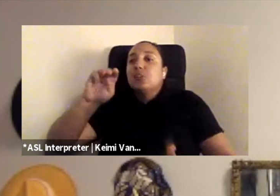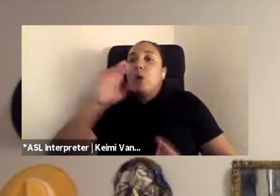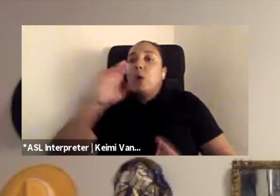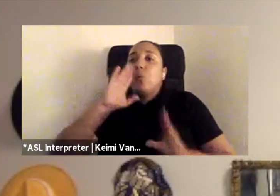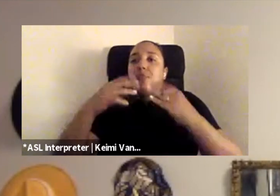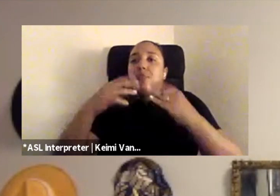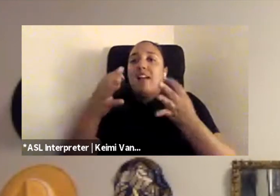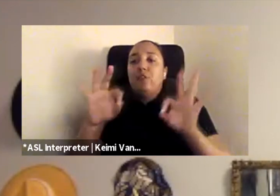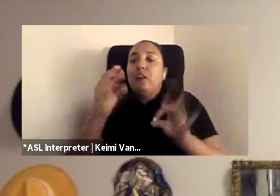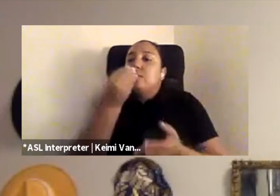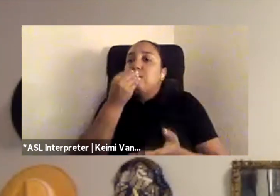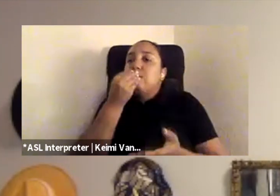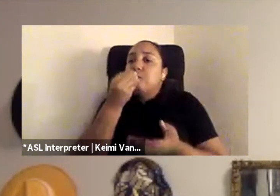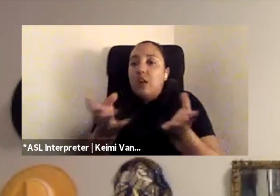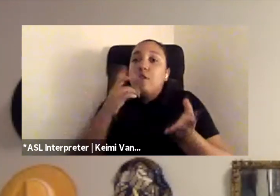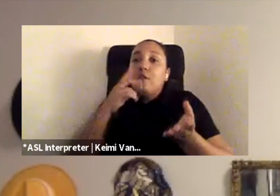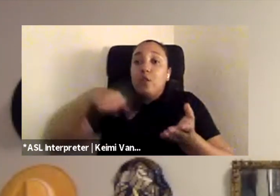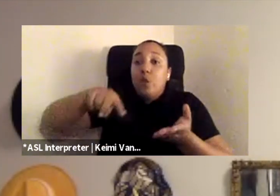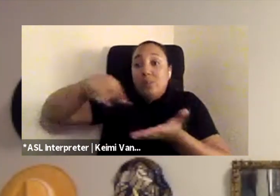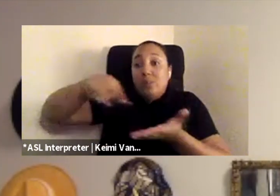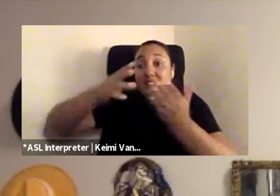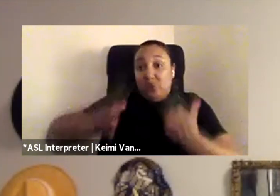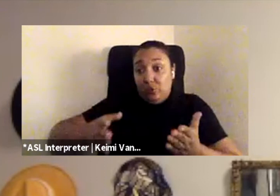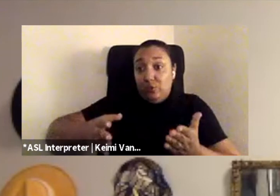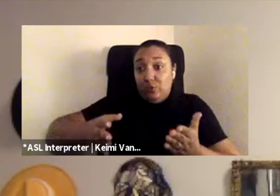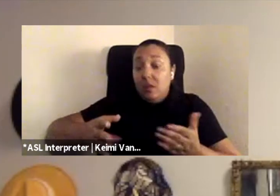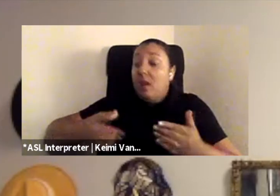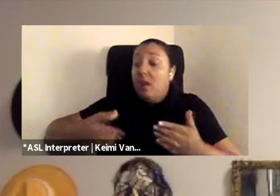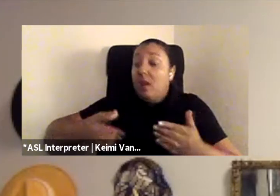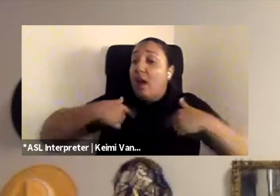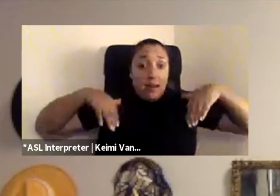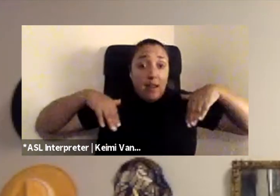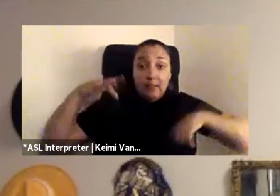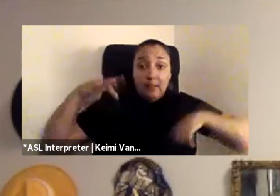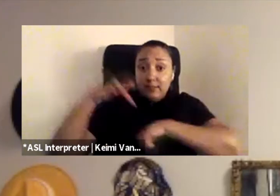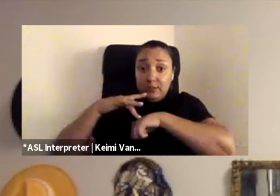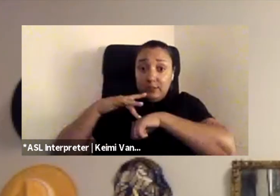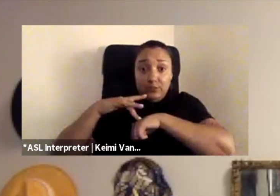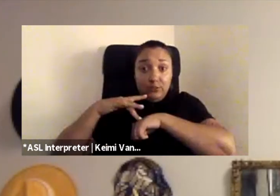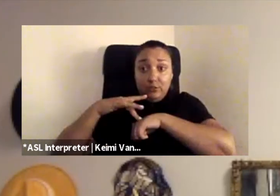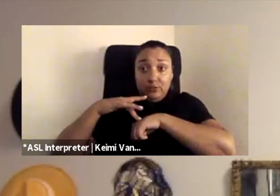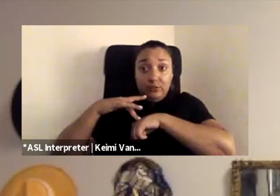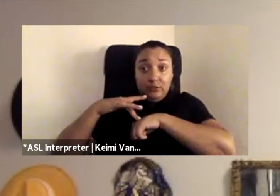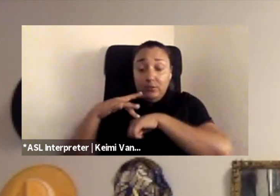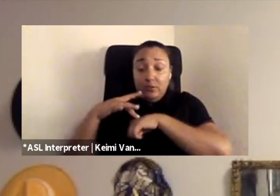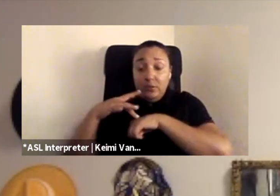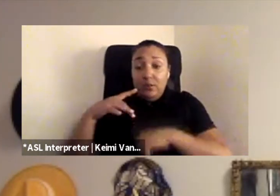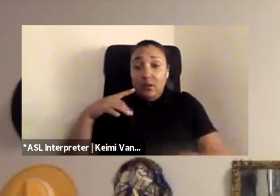I have not personally been to the Dance Mart version that they are now doing